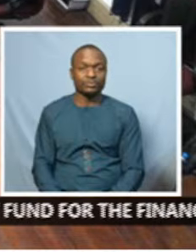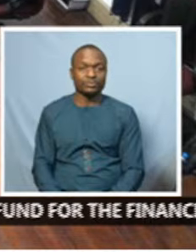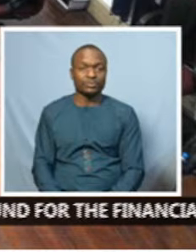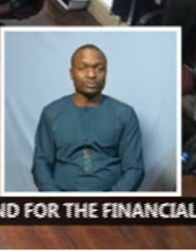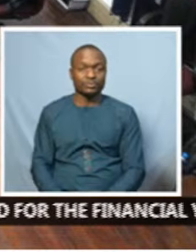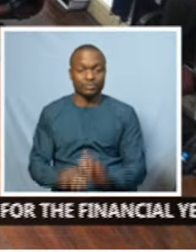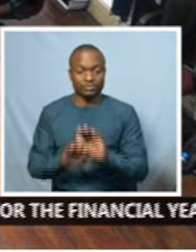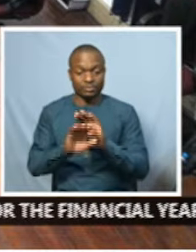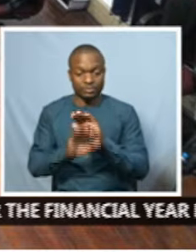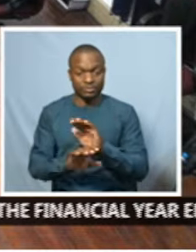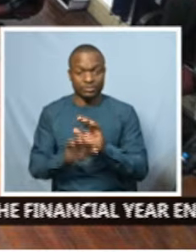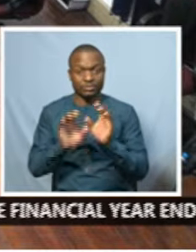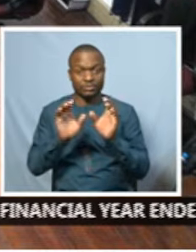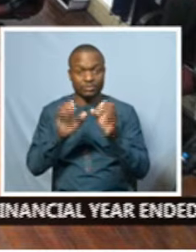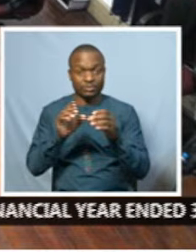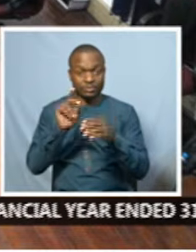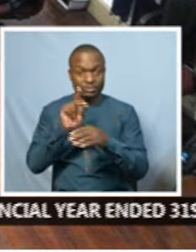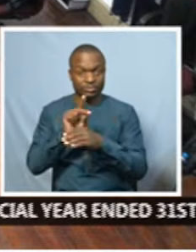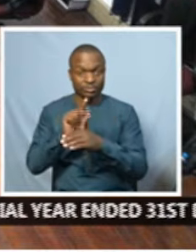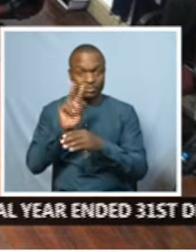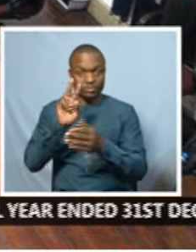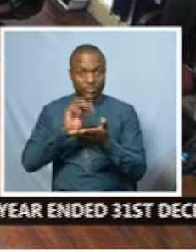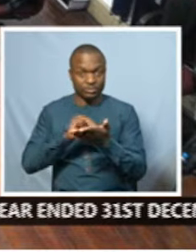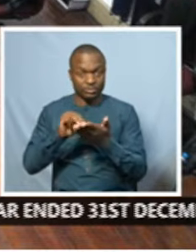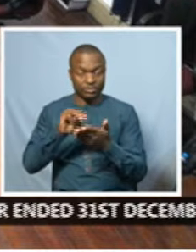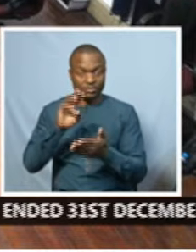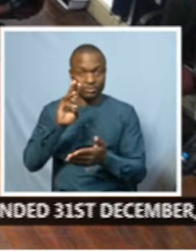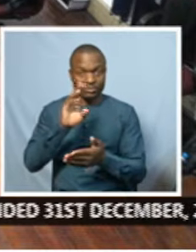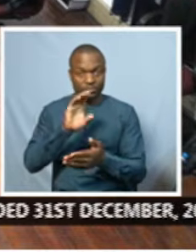under community projects, you had